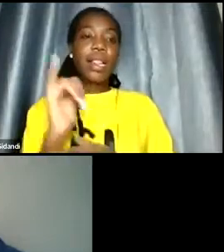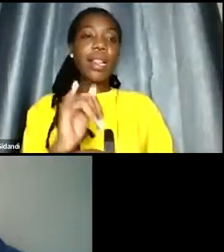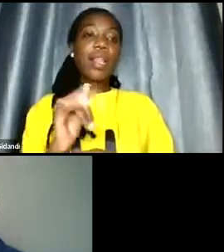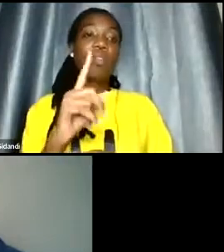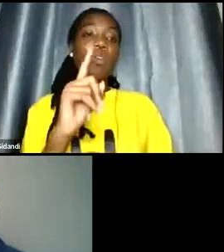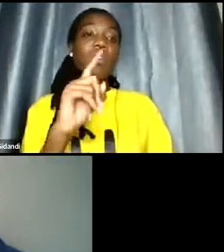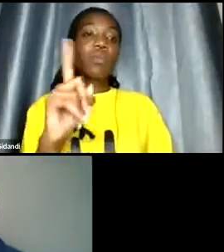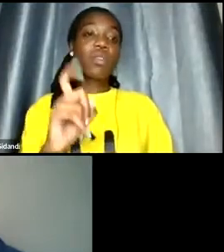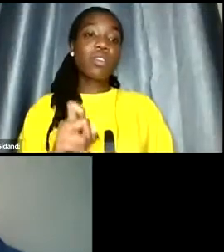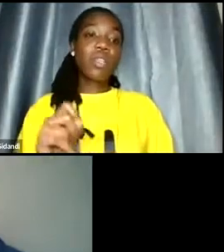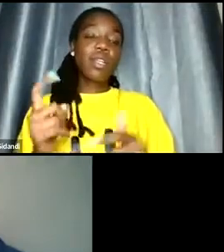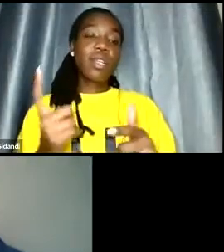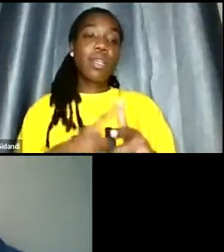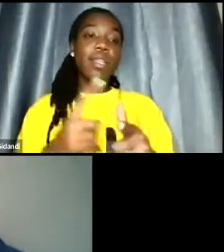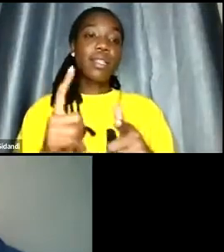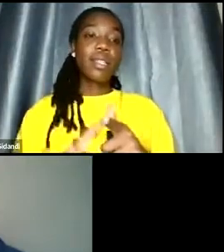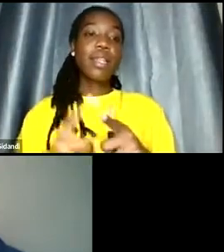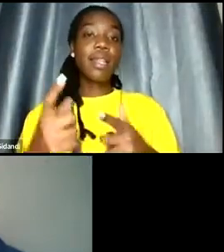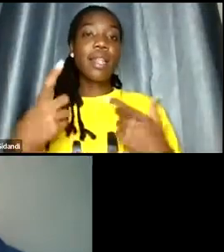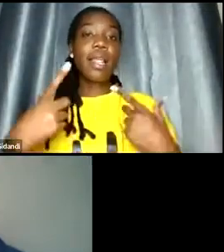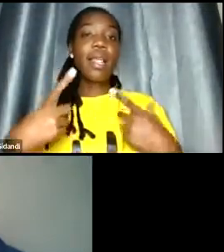the chat and then allow